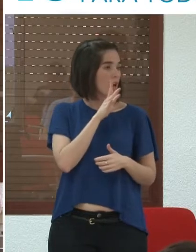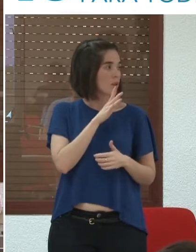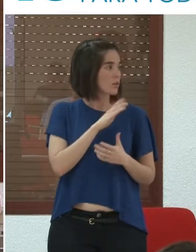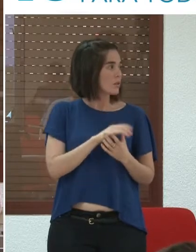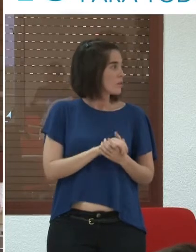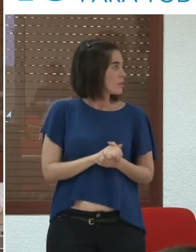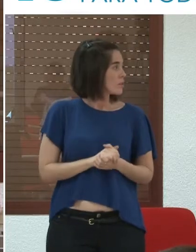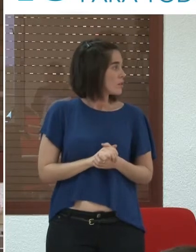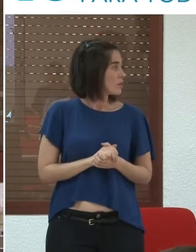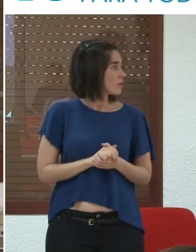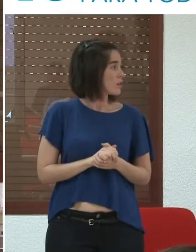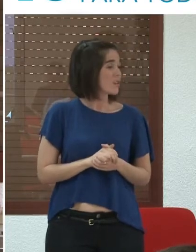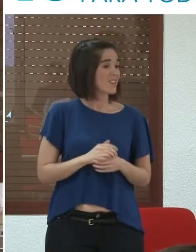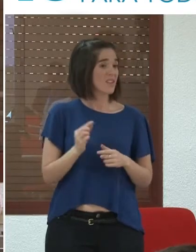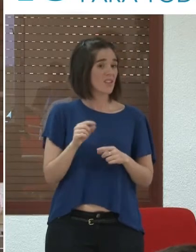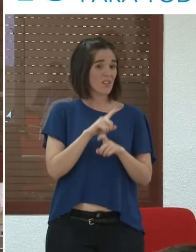Thank you very much.